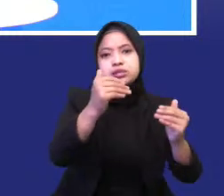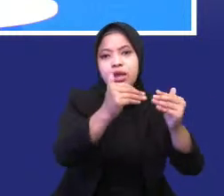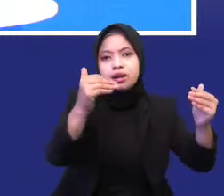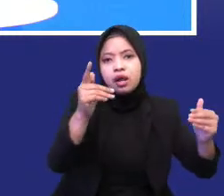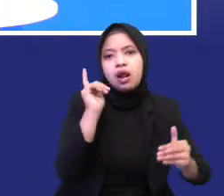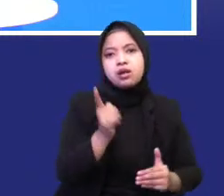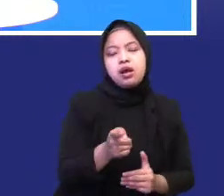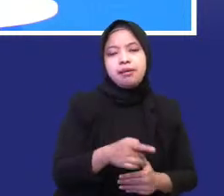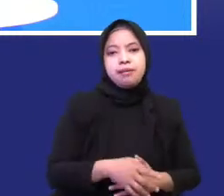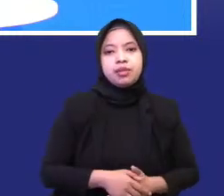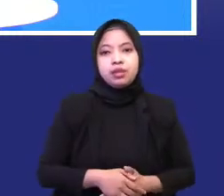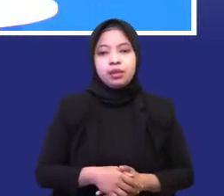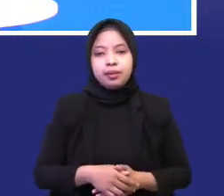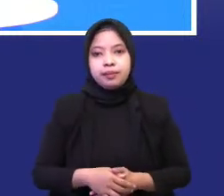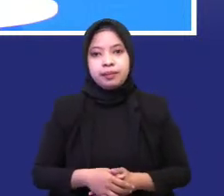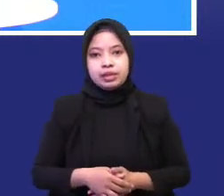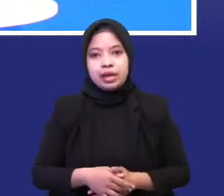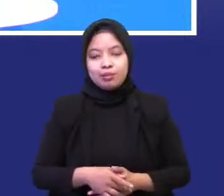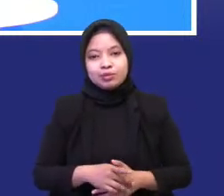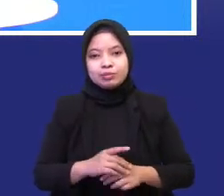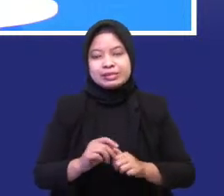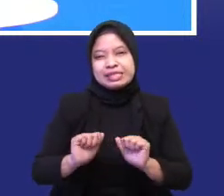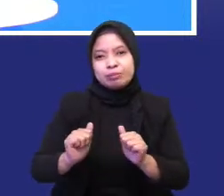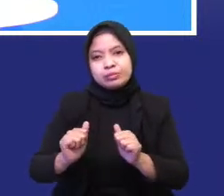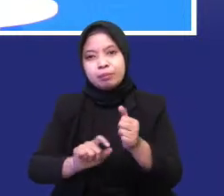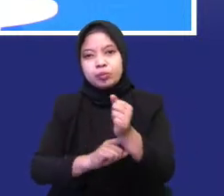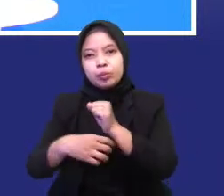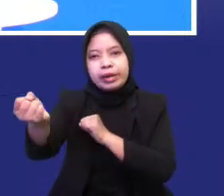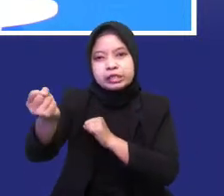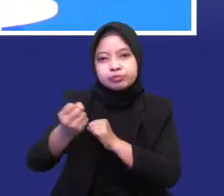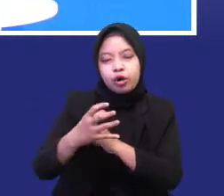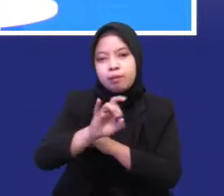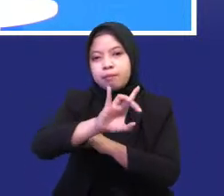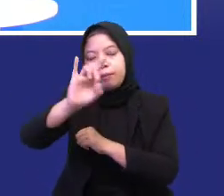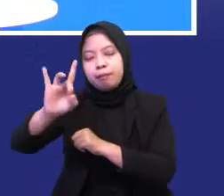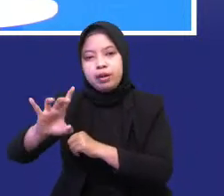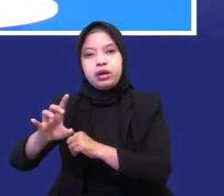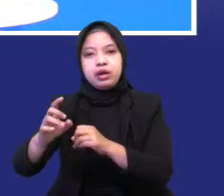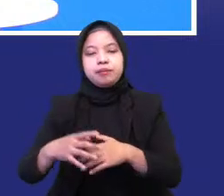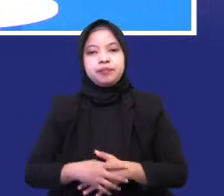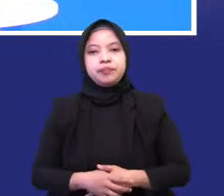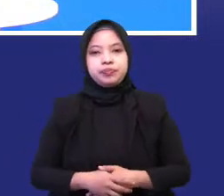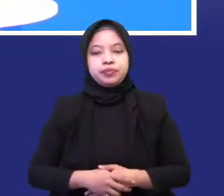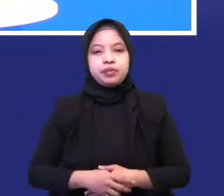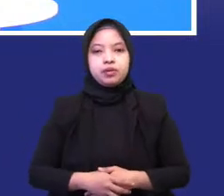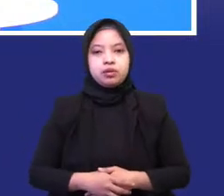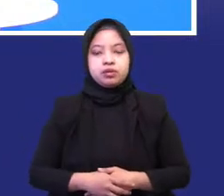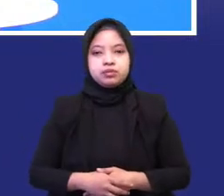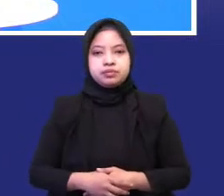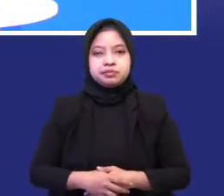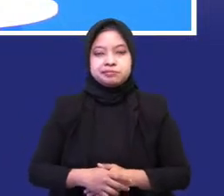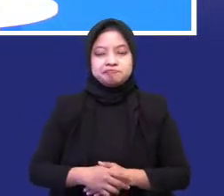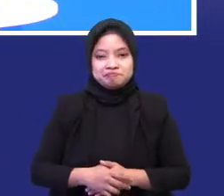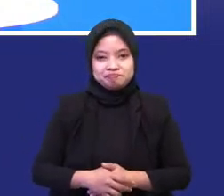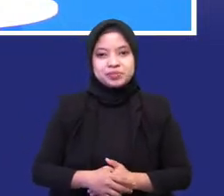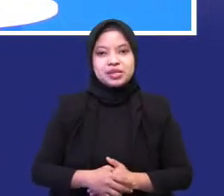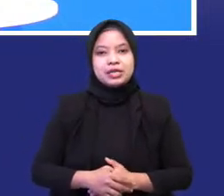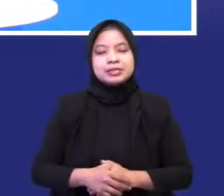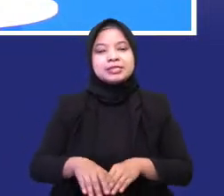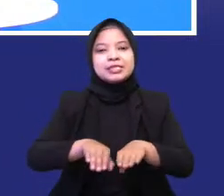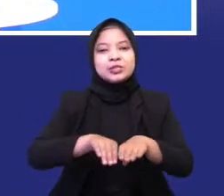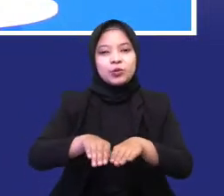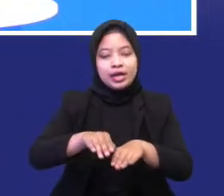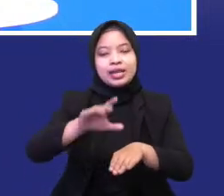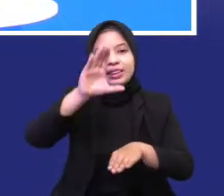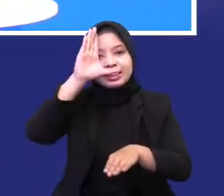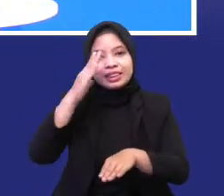prevent, prepare for, and respond to impending health crisis. Specifically related to health